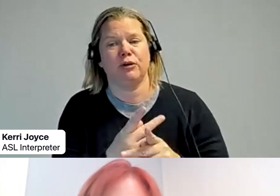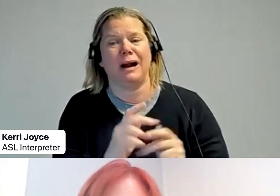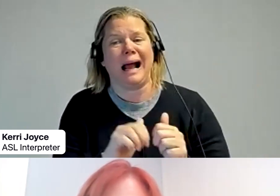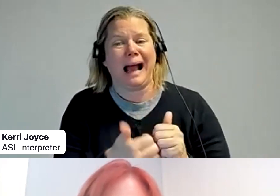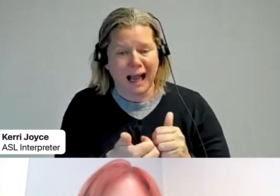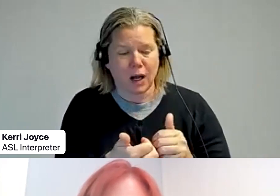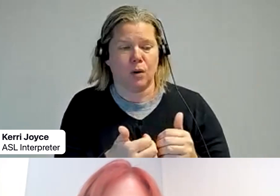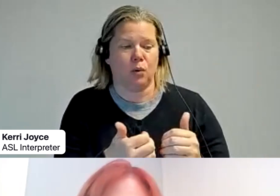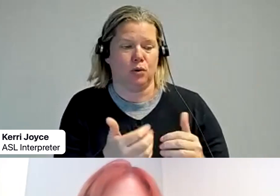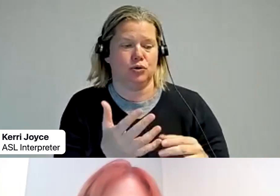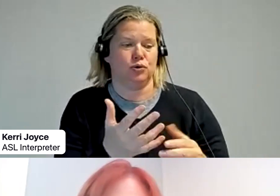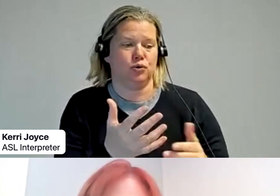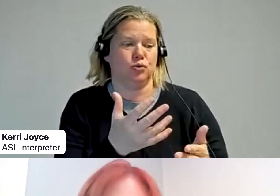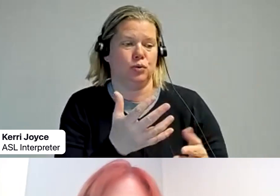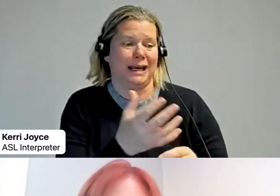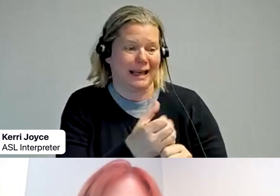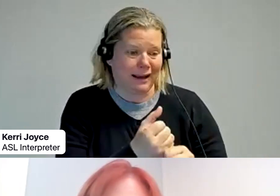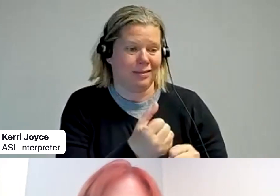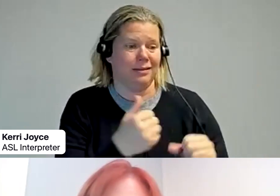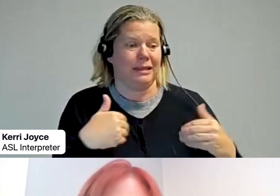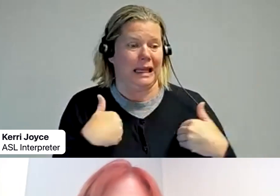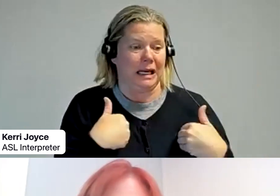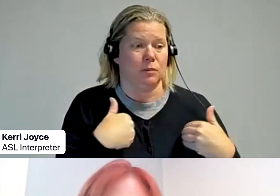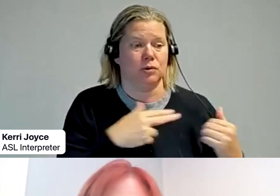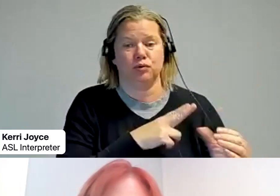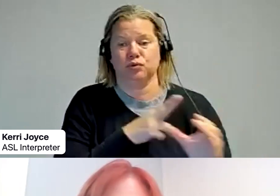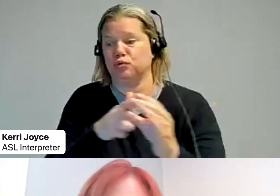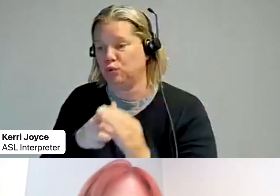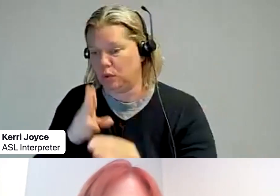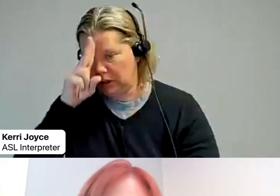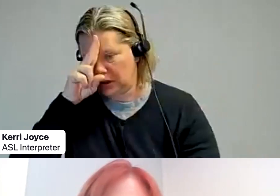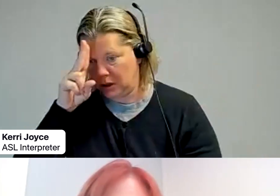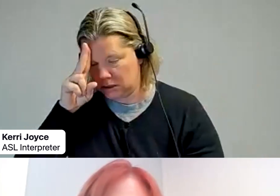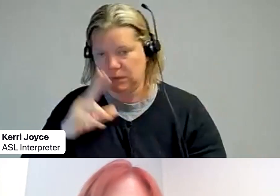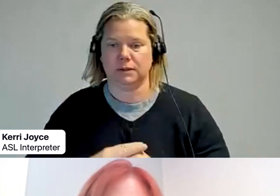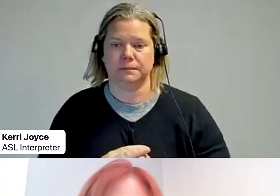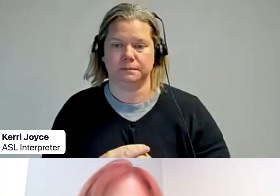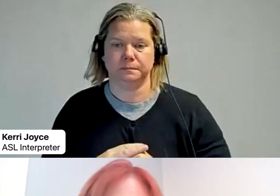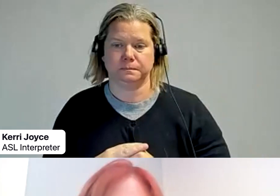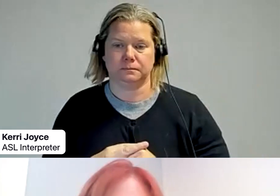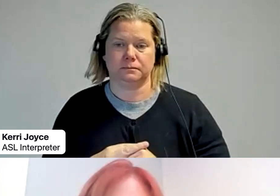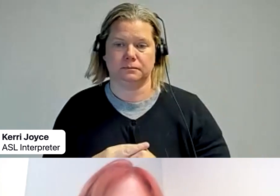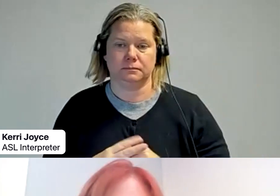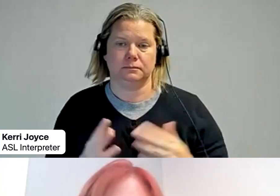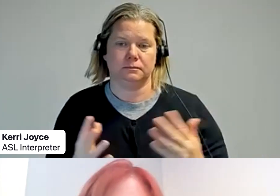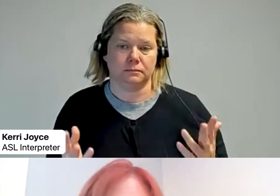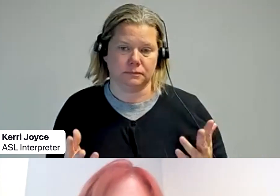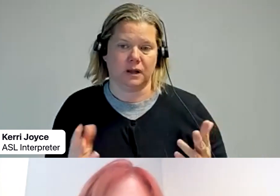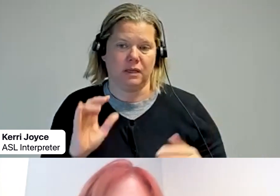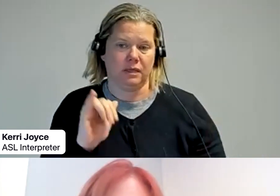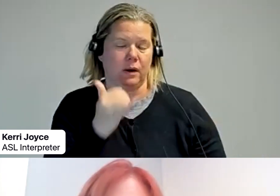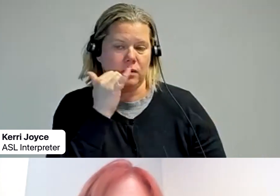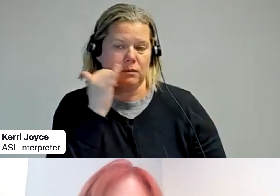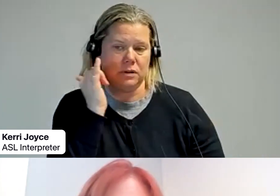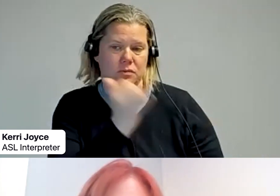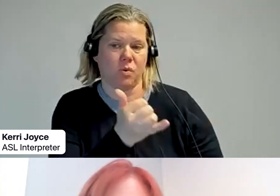that service animal to join them at the hospital. I'm guessing the usual way to do it is to get one of the